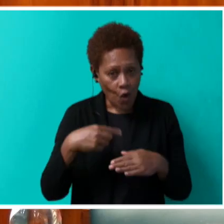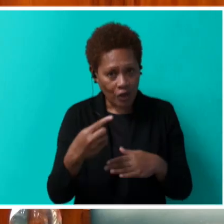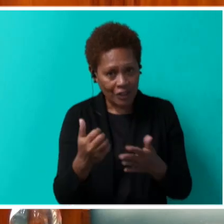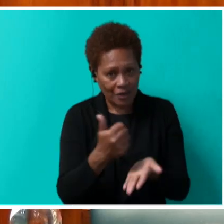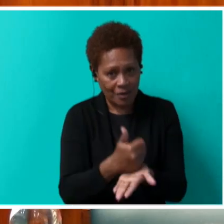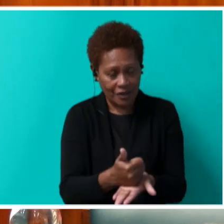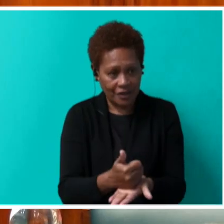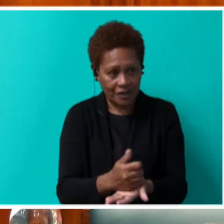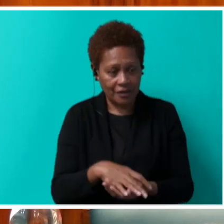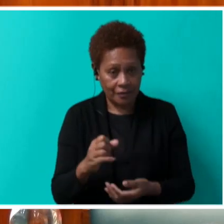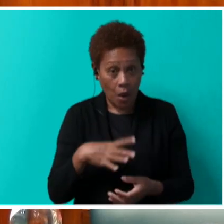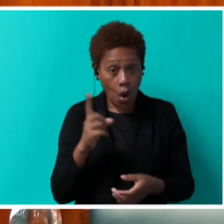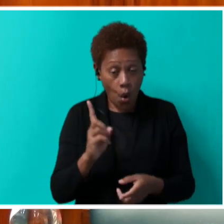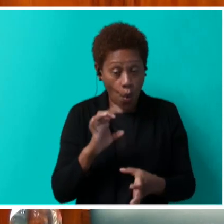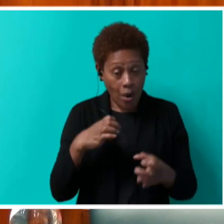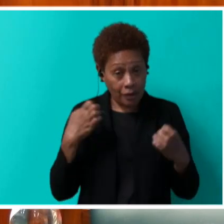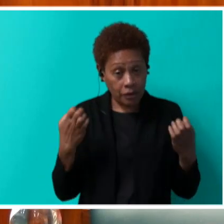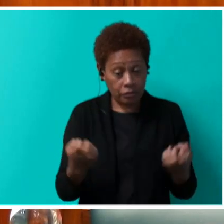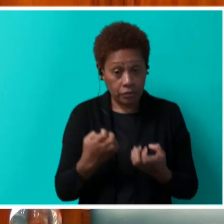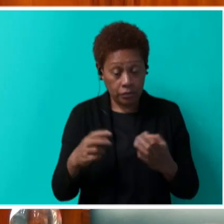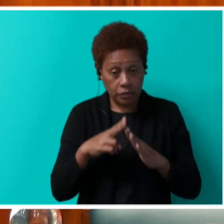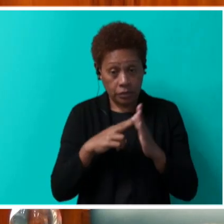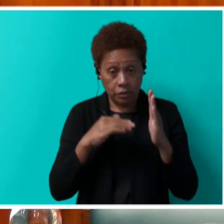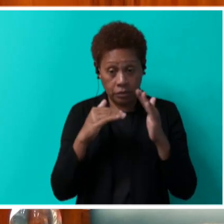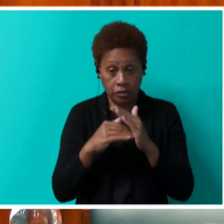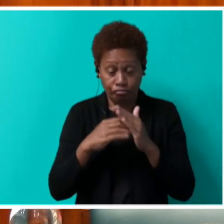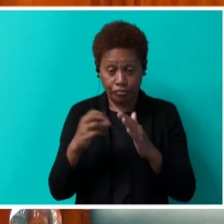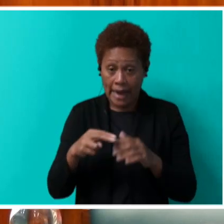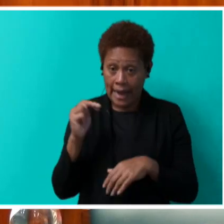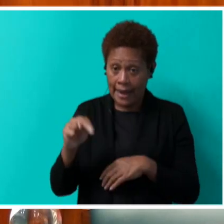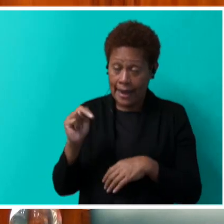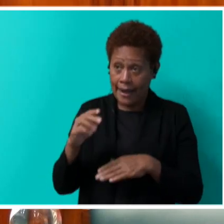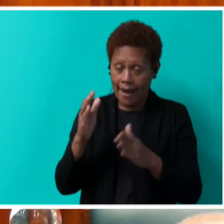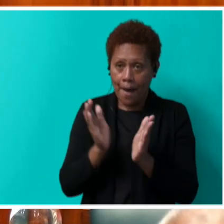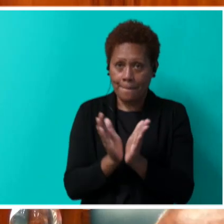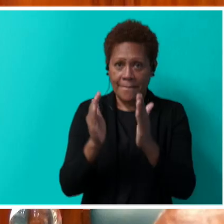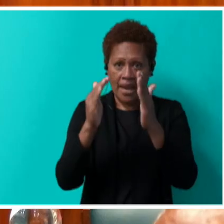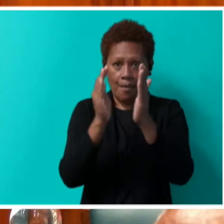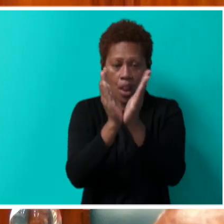What is encouraging now is that New Zealand market is demanding for our pineapple.